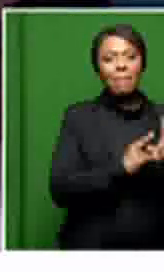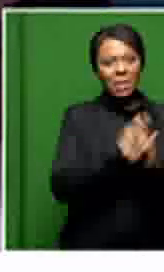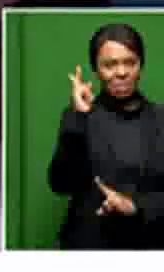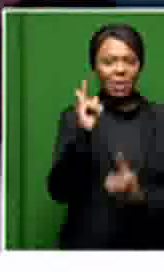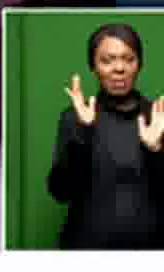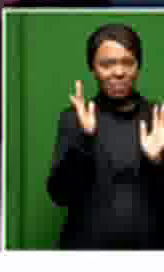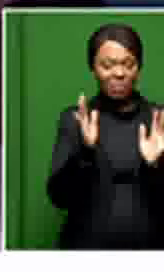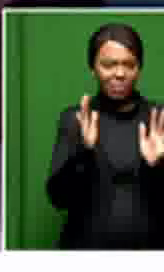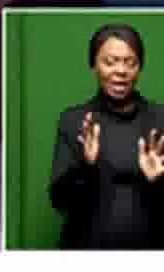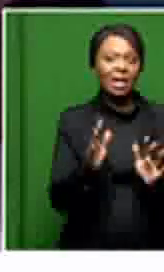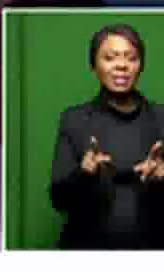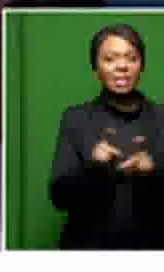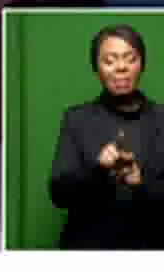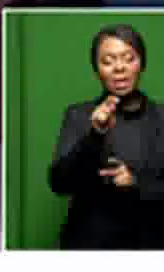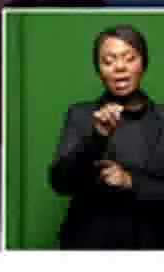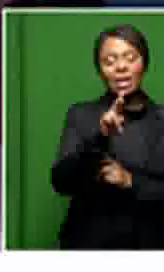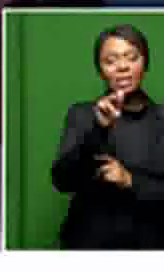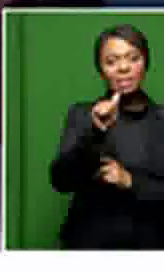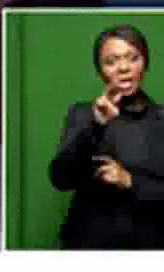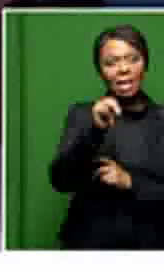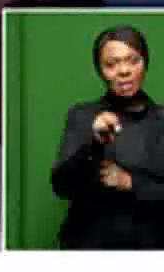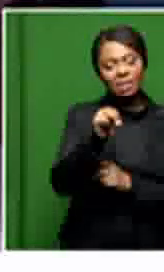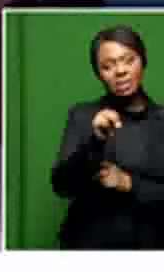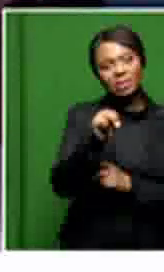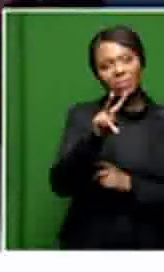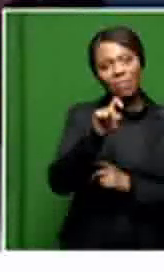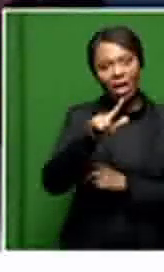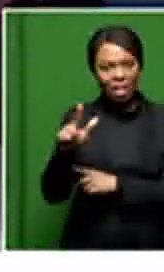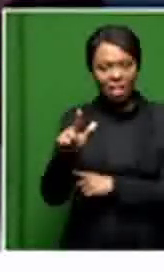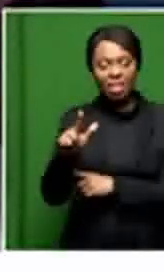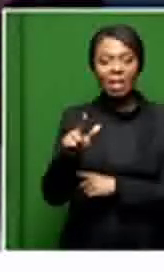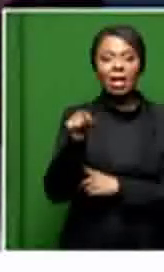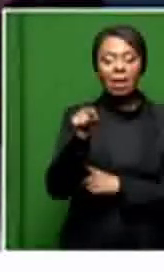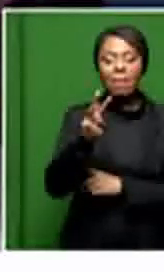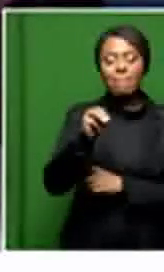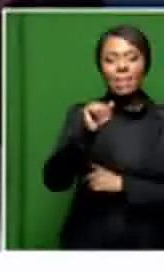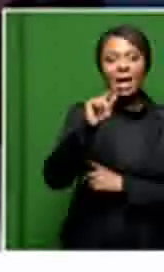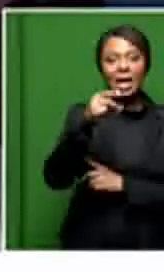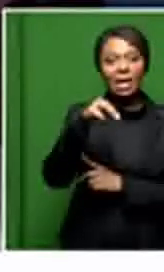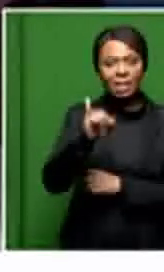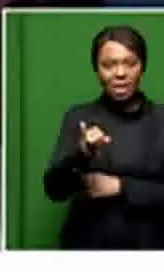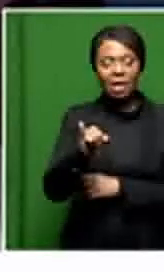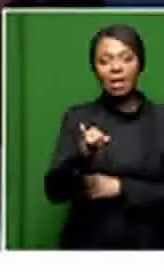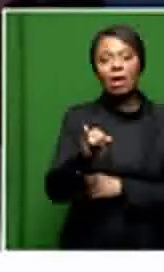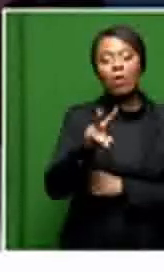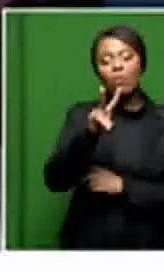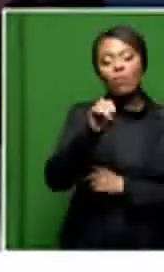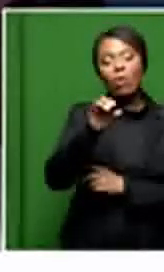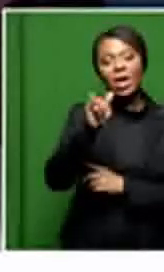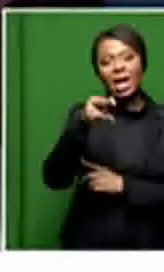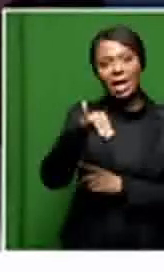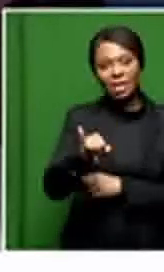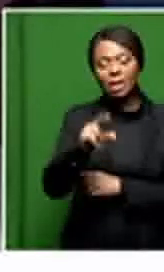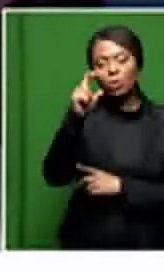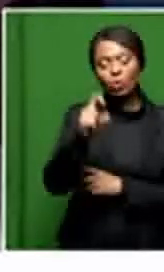then Transvaal. And one of the greatest players in Makanda was Vuyani Kolisi, who captained the provincial team.